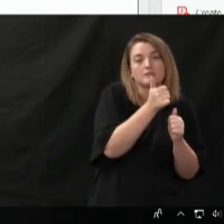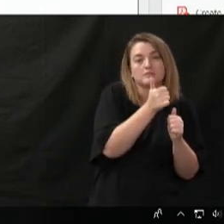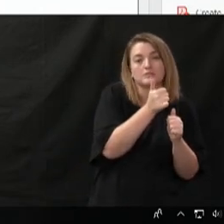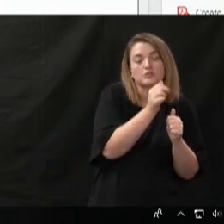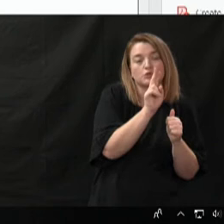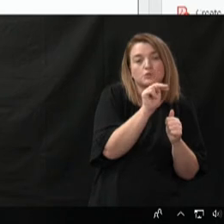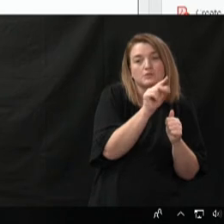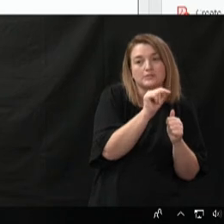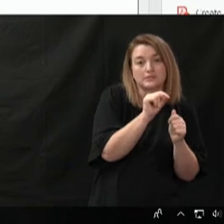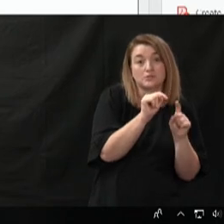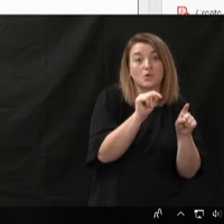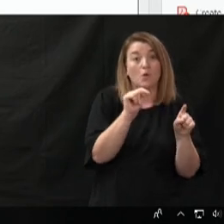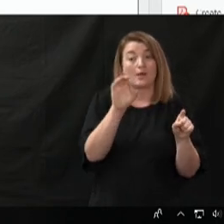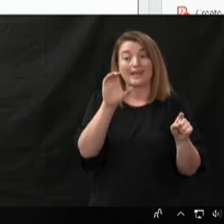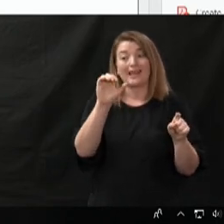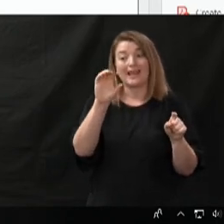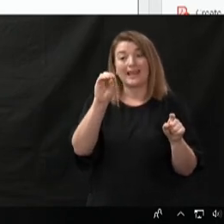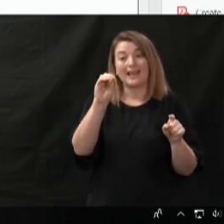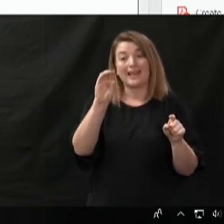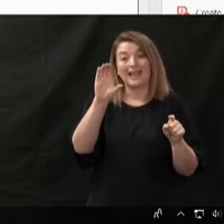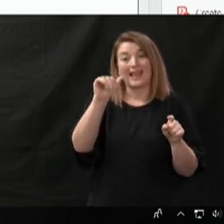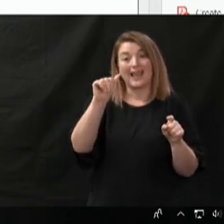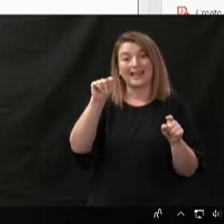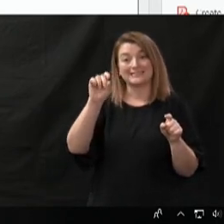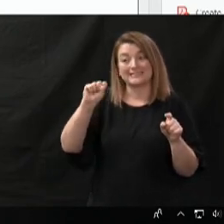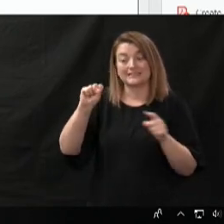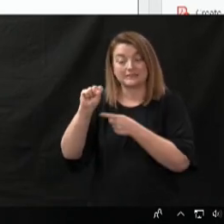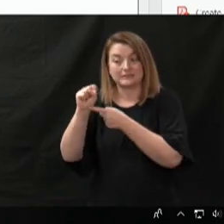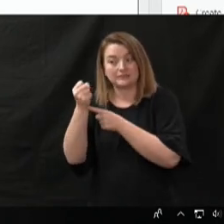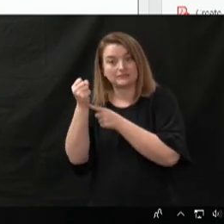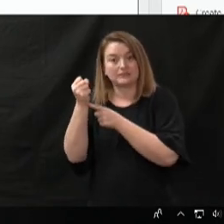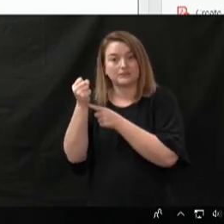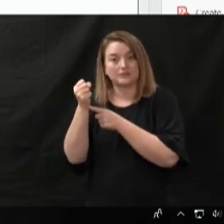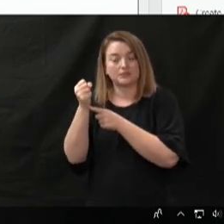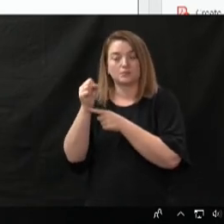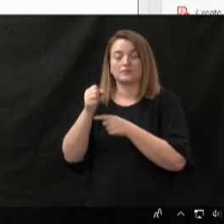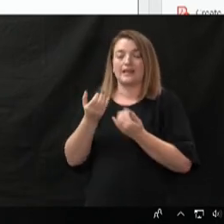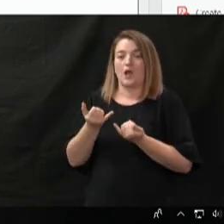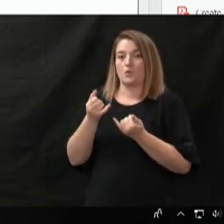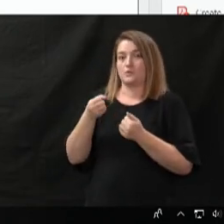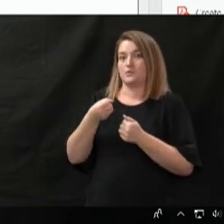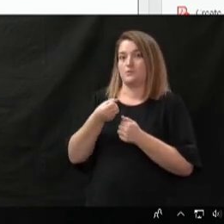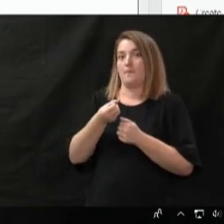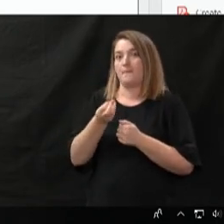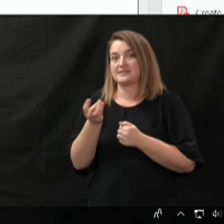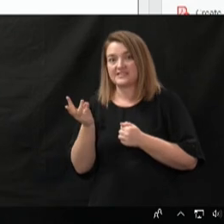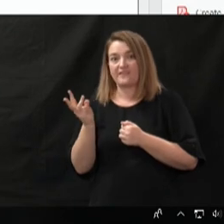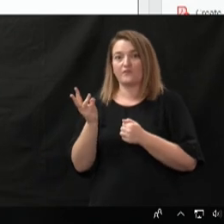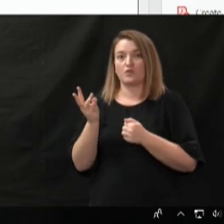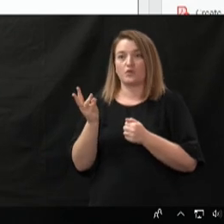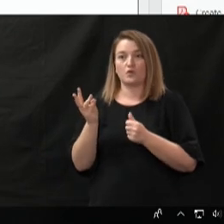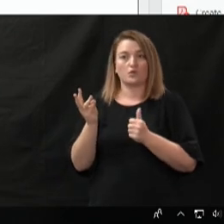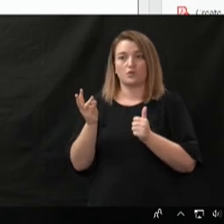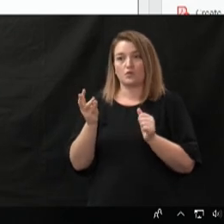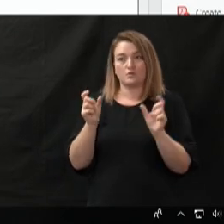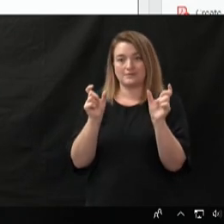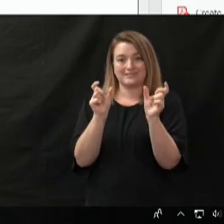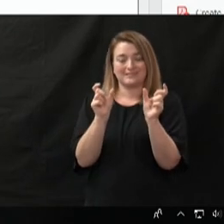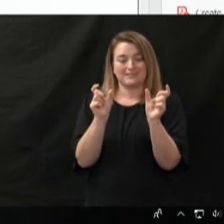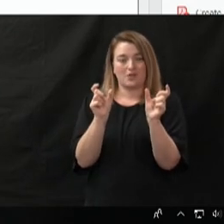S means more than one, so that is two morphemes. Cat with the S.